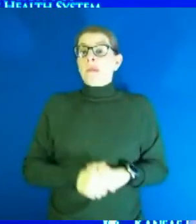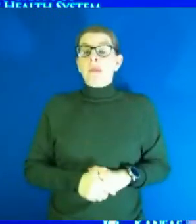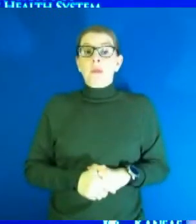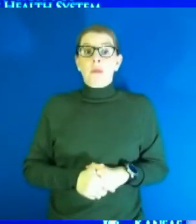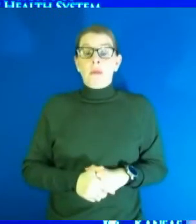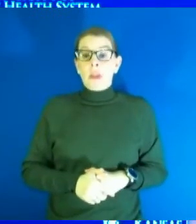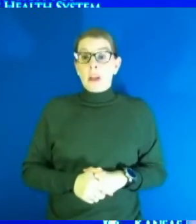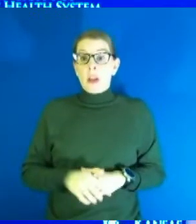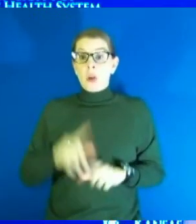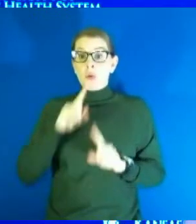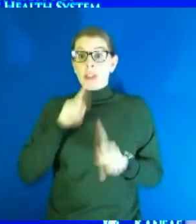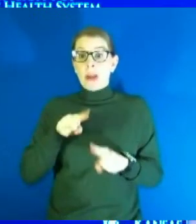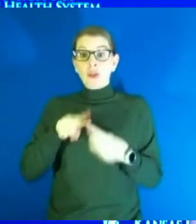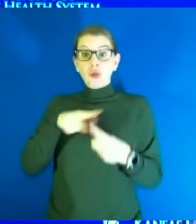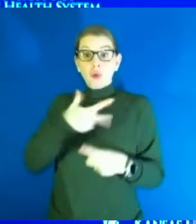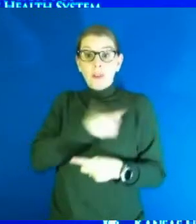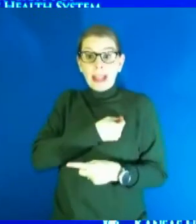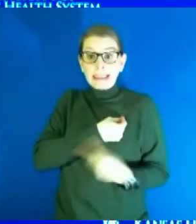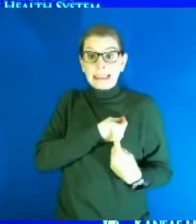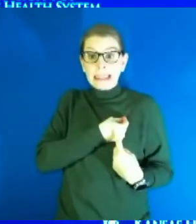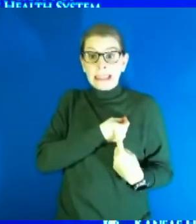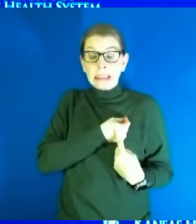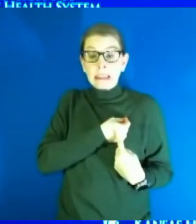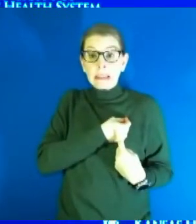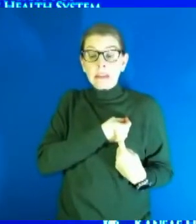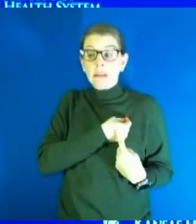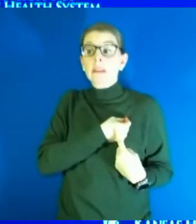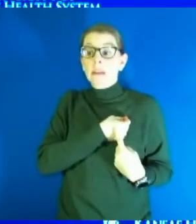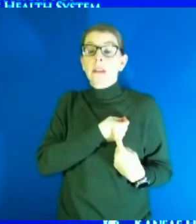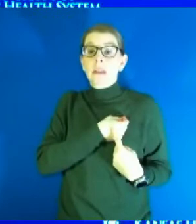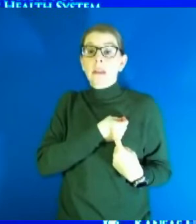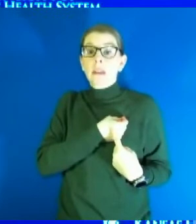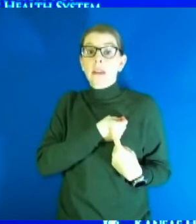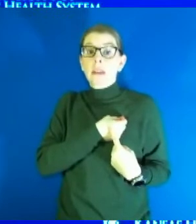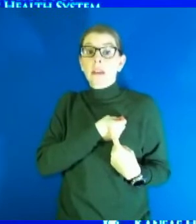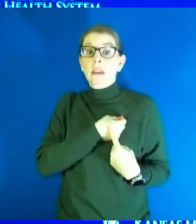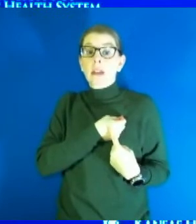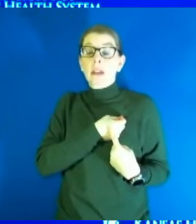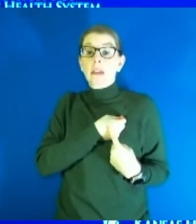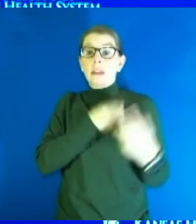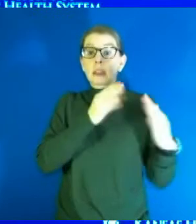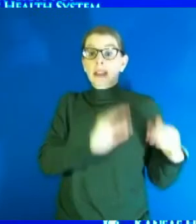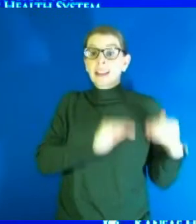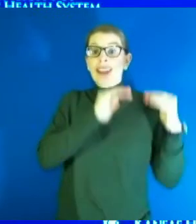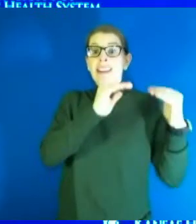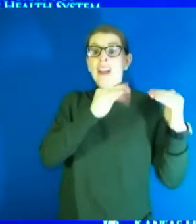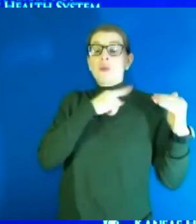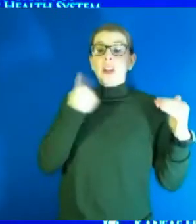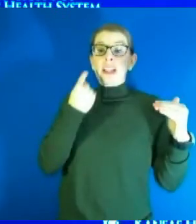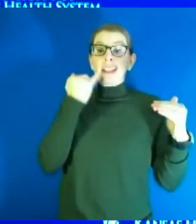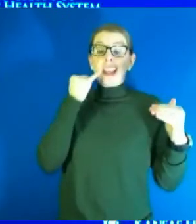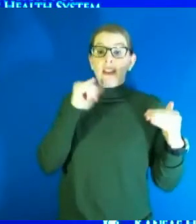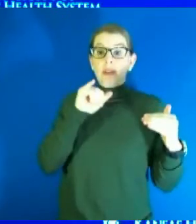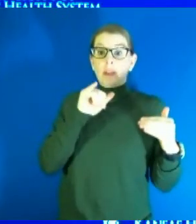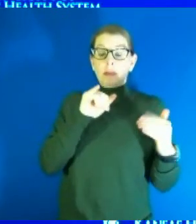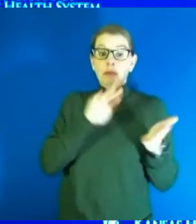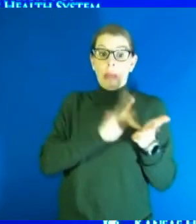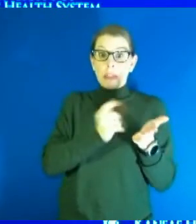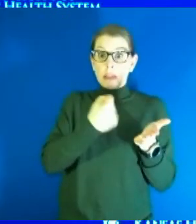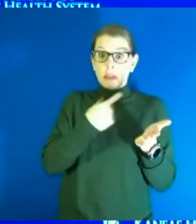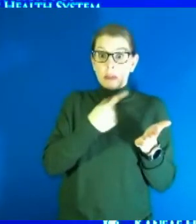response to the vaccine? Certainly you are going to be higher risk if you are immunosuppressed, if you are on some of those immunosuppressive